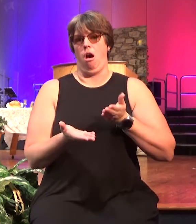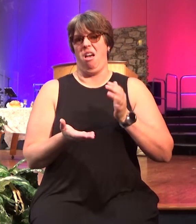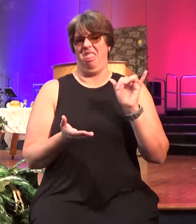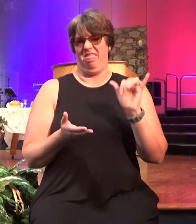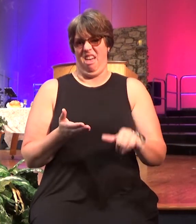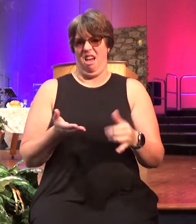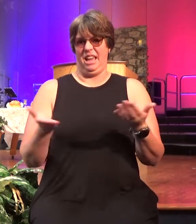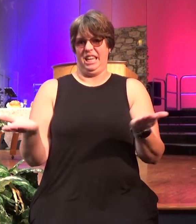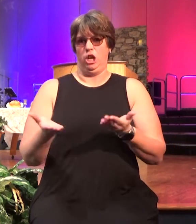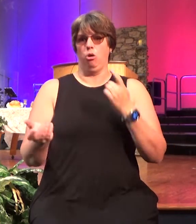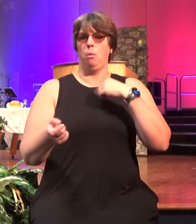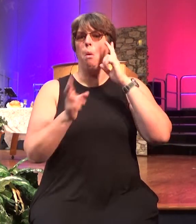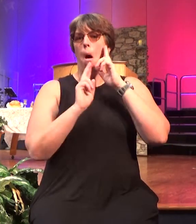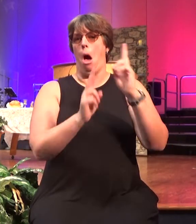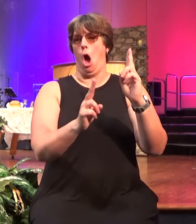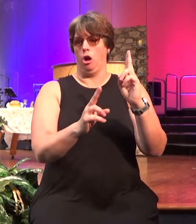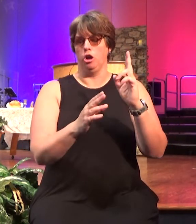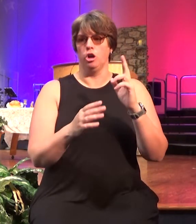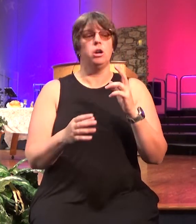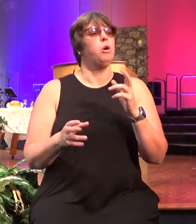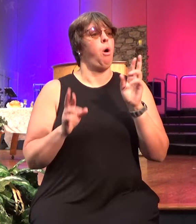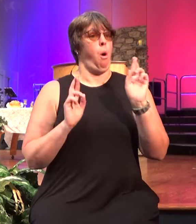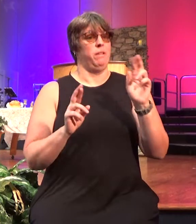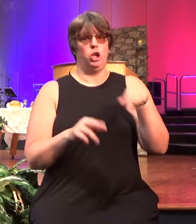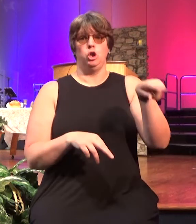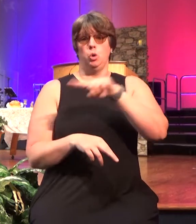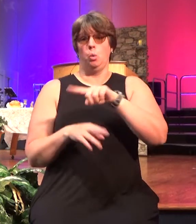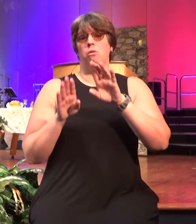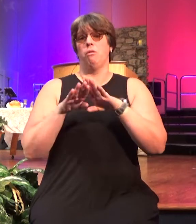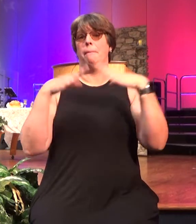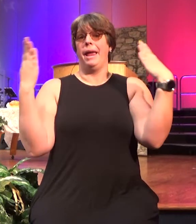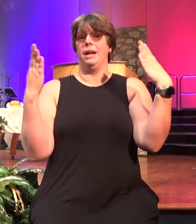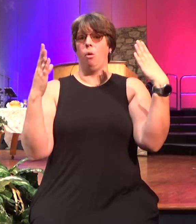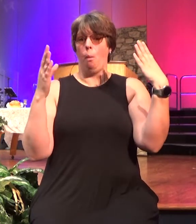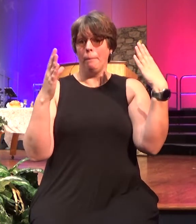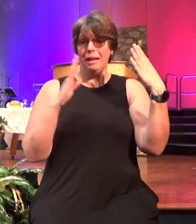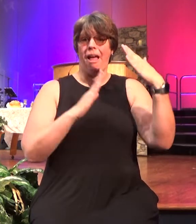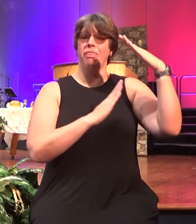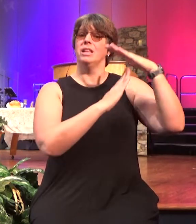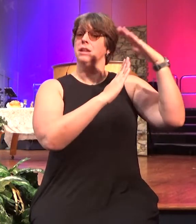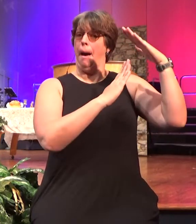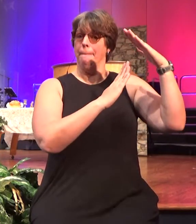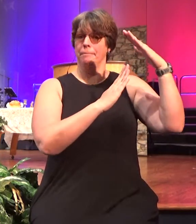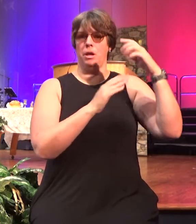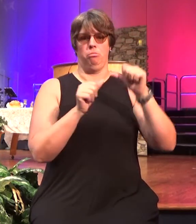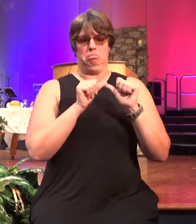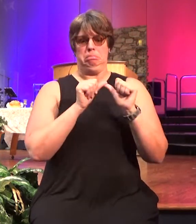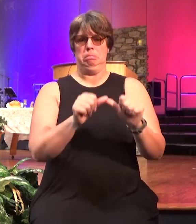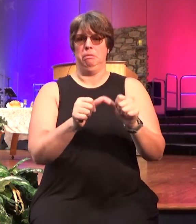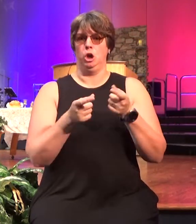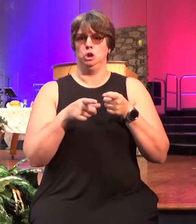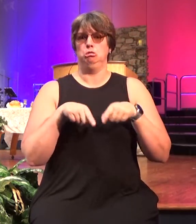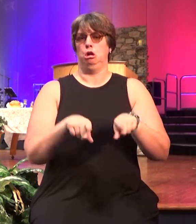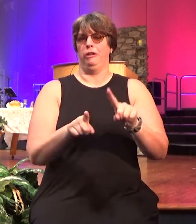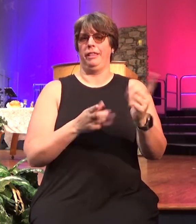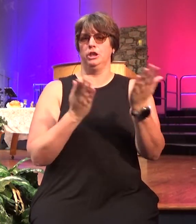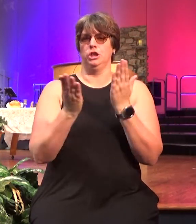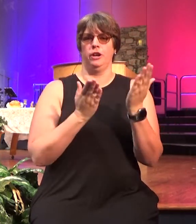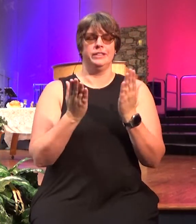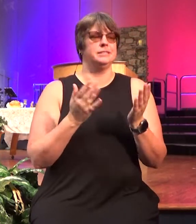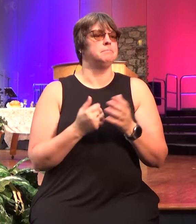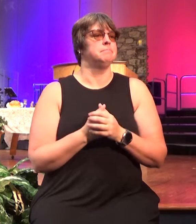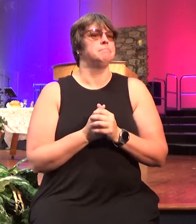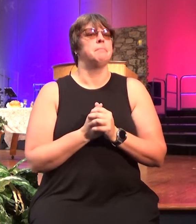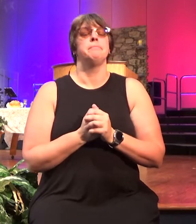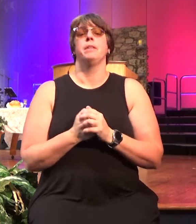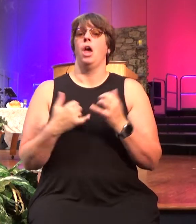that you will remain open at the top through our whole service. Additionally, we are so blessed to have our practitioner prayer partners who always lift us up and support